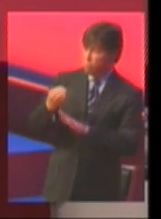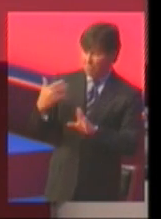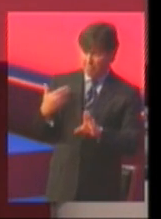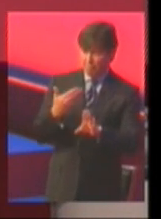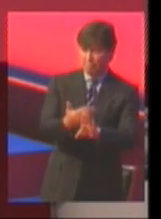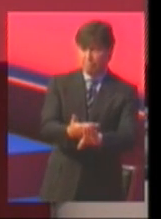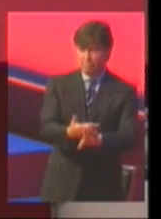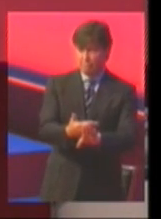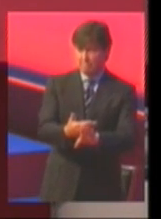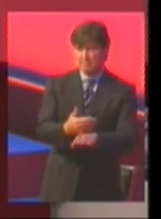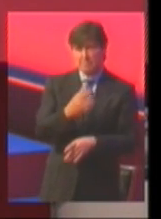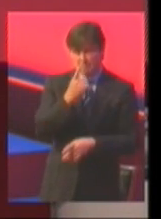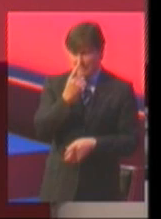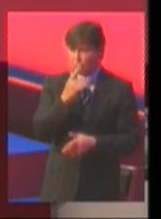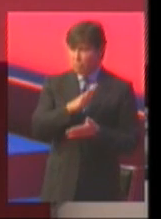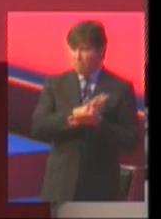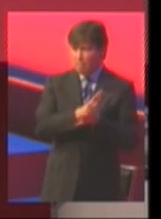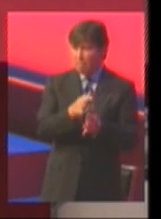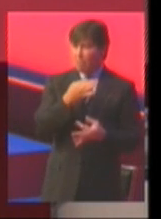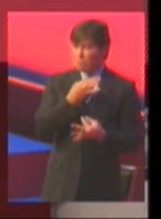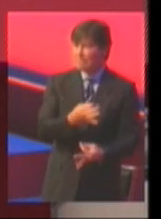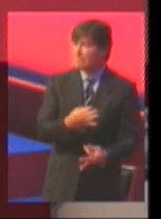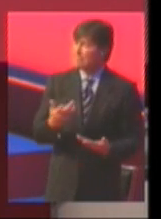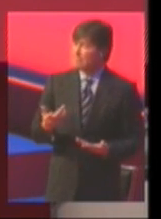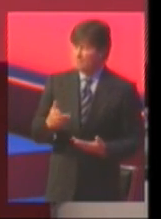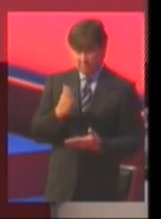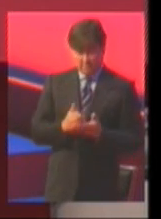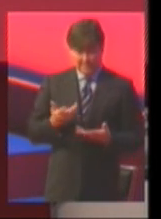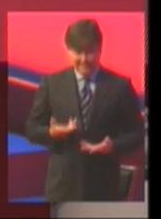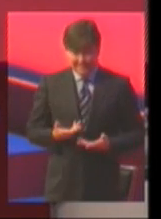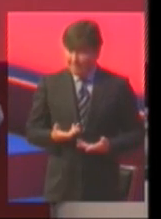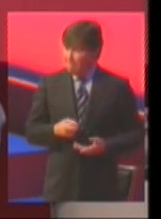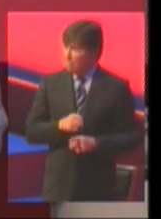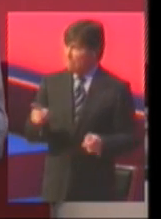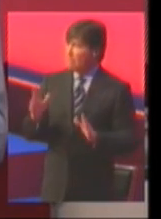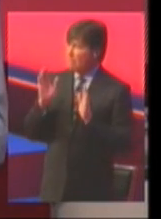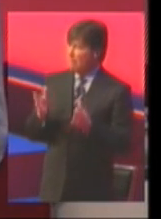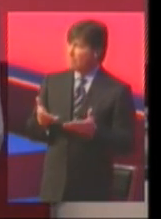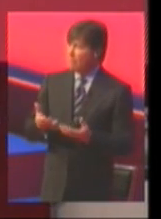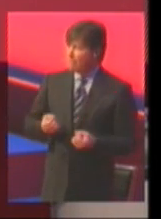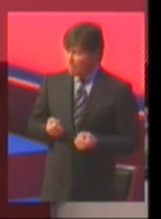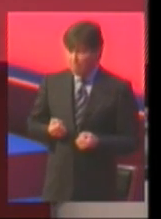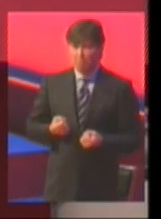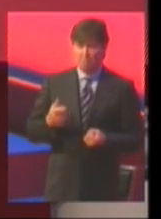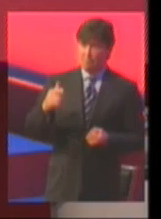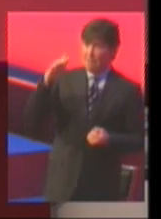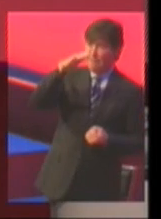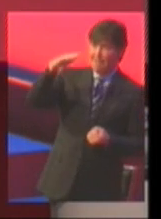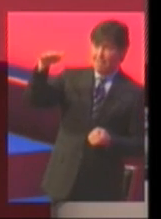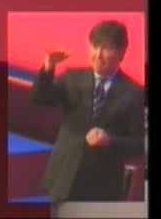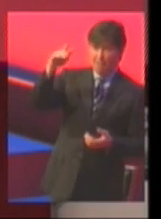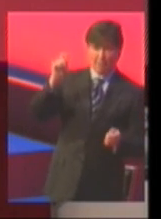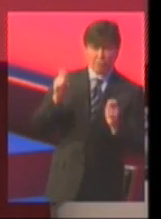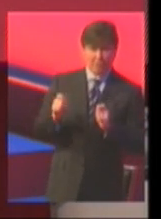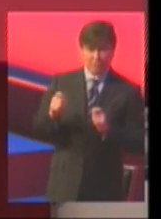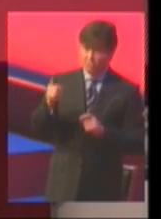recent decades is at risk. It is at risk because unless now we recognize the threat of dangerous climate change,